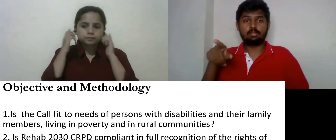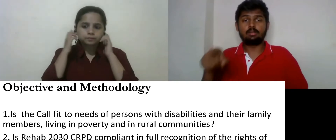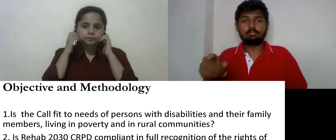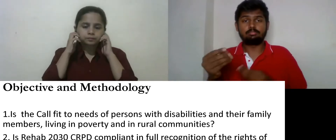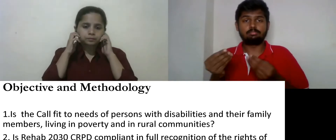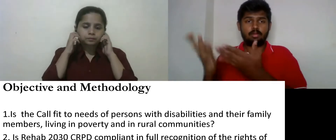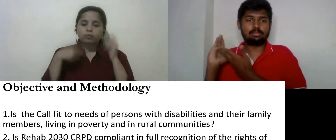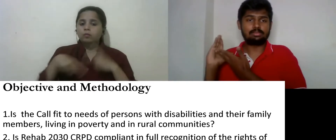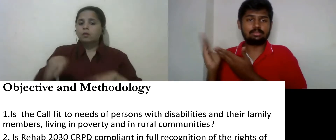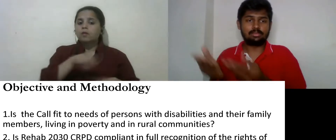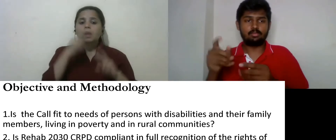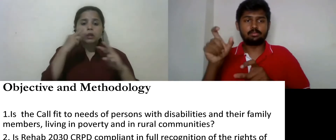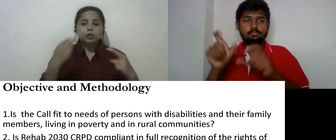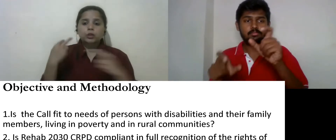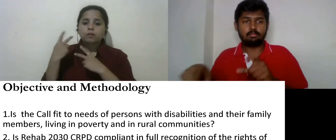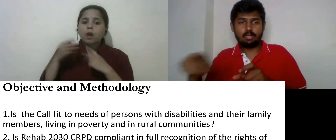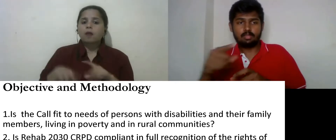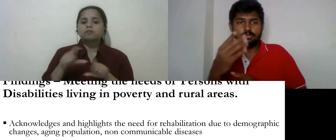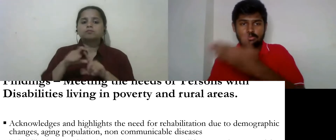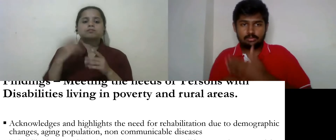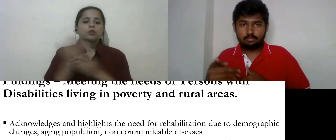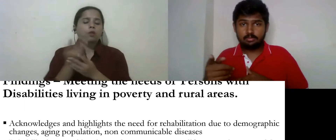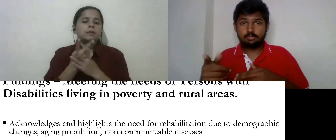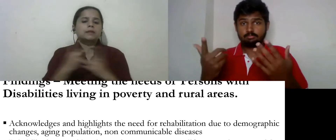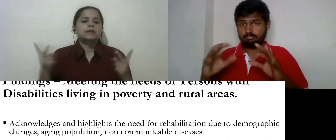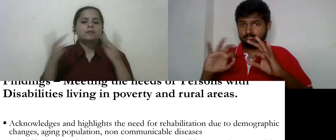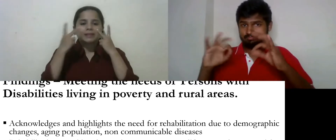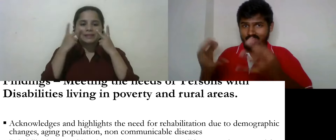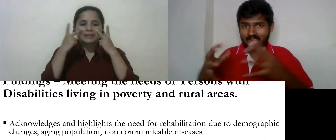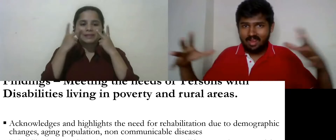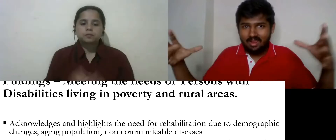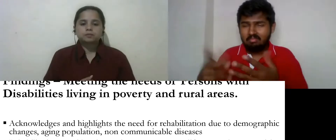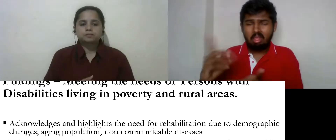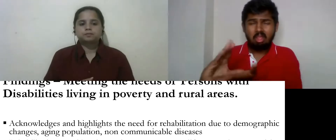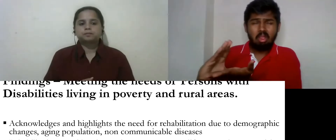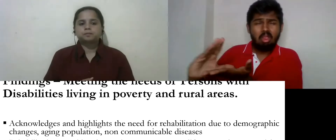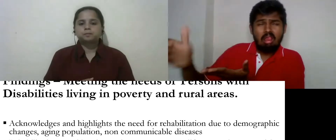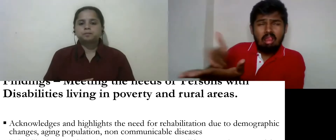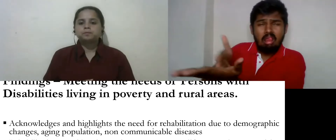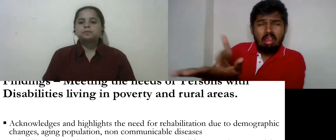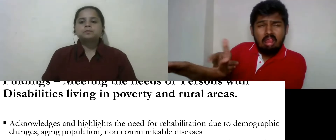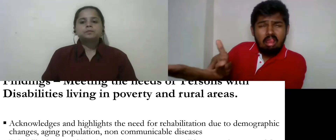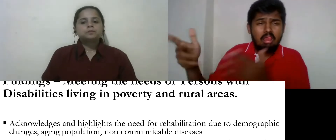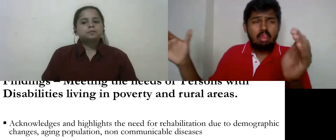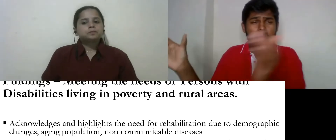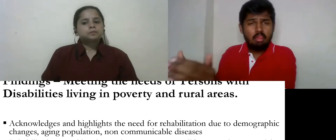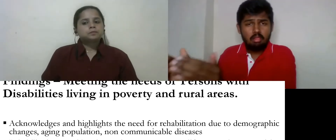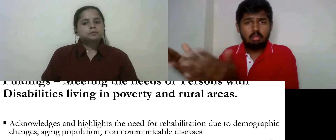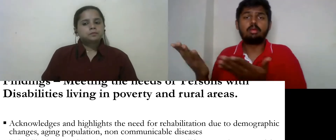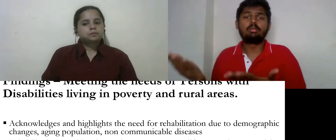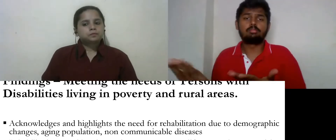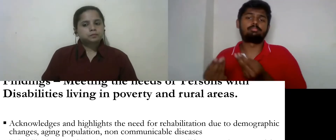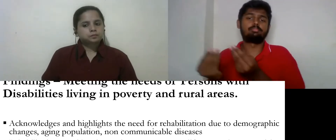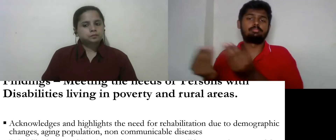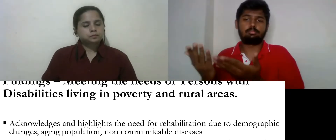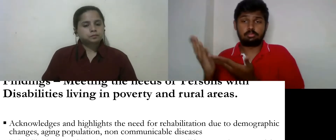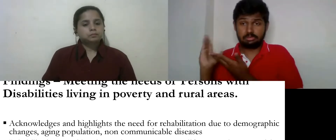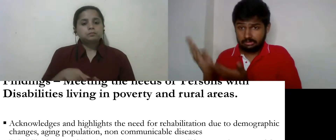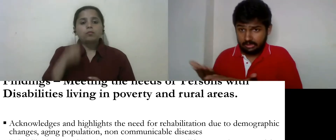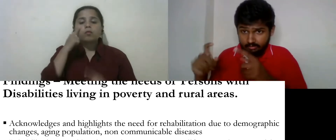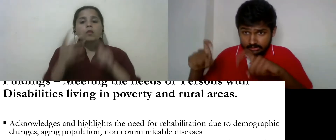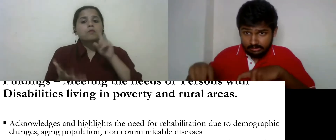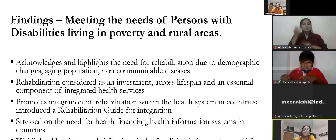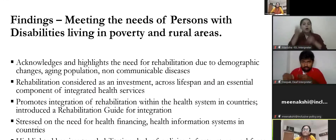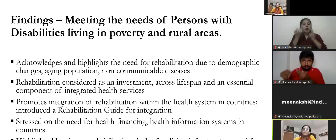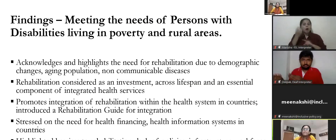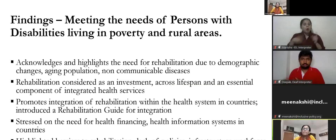various related documents. Next slide, please. Yeah. The findings meeting the needs